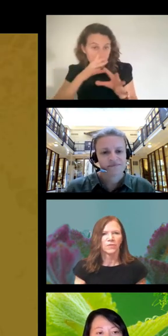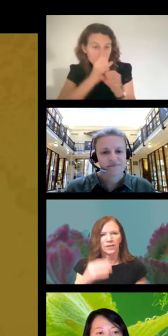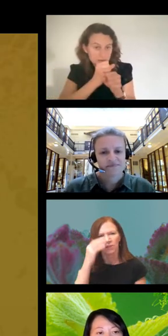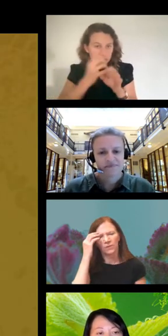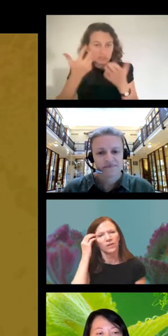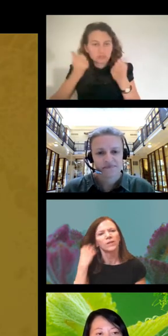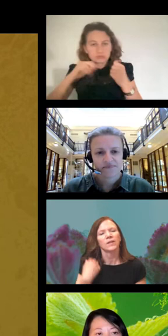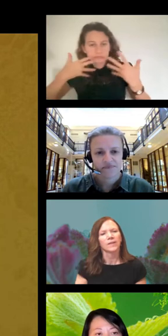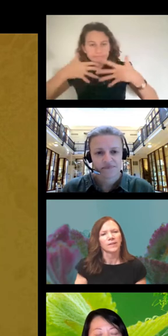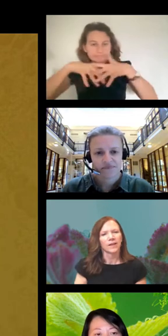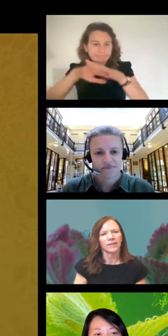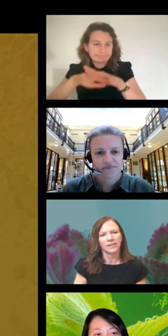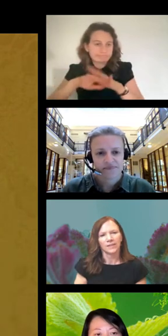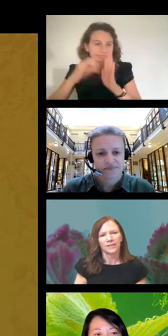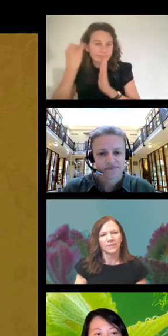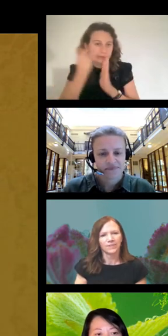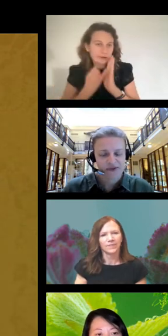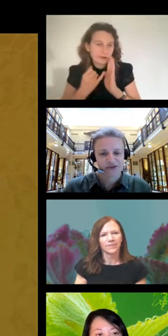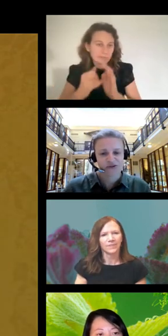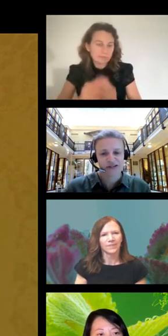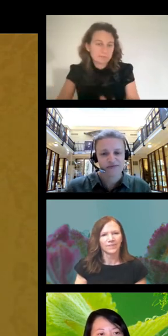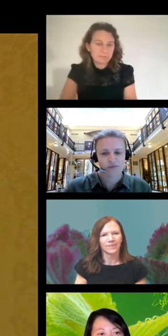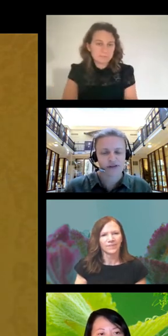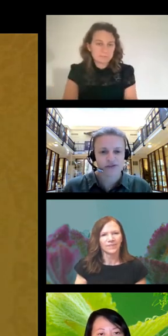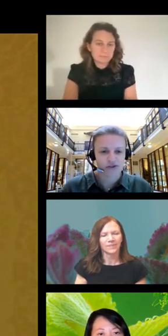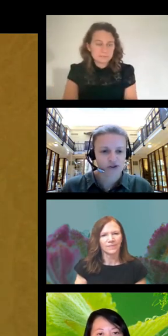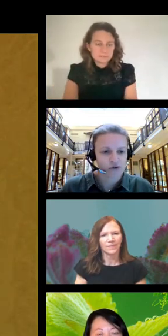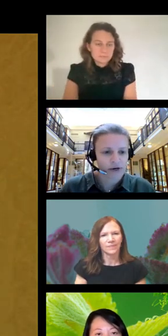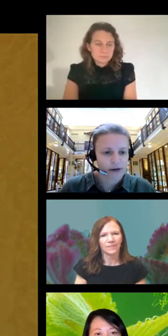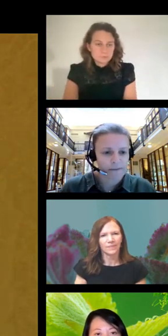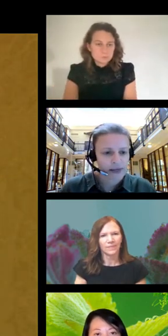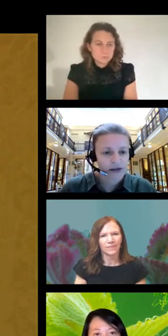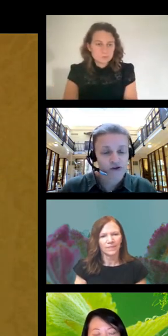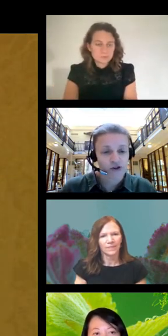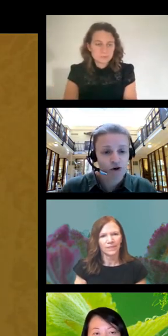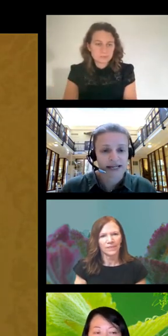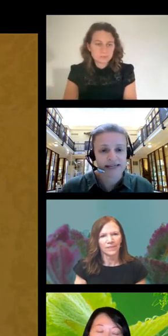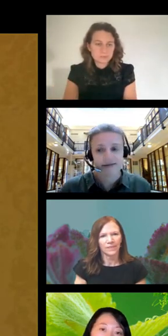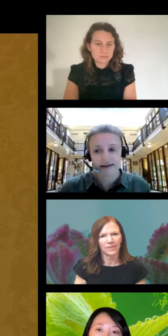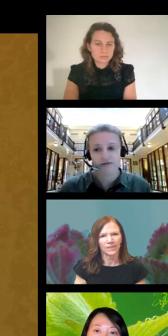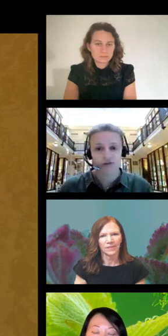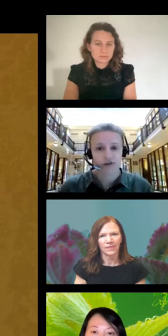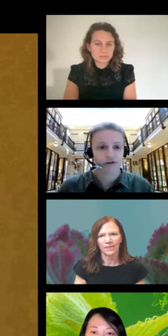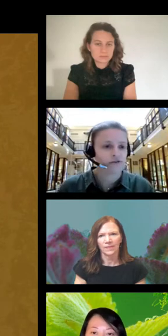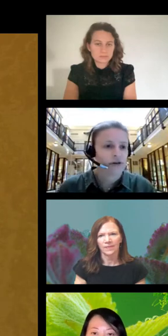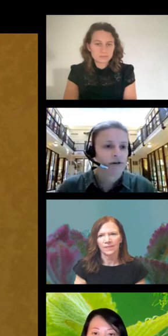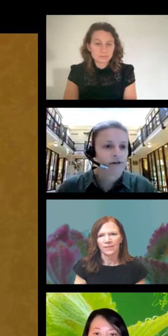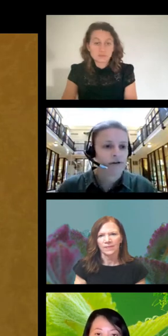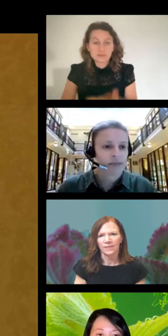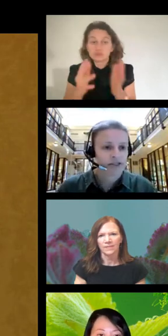to weave that into our ideas. Oh, that's great. Well, and there's just so many levels